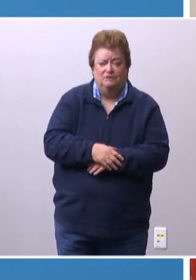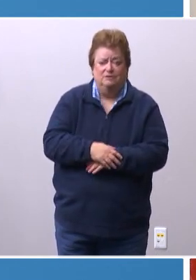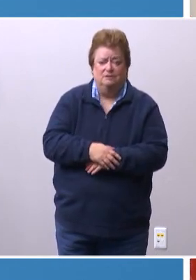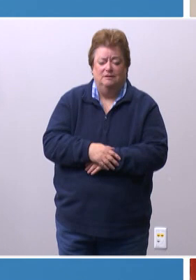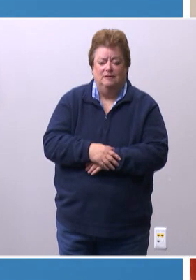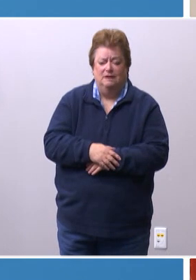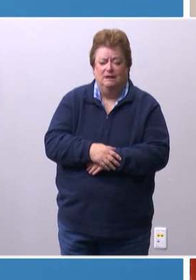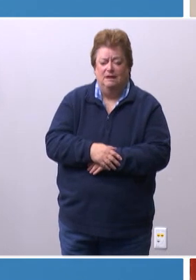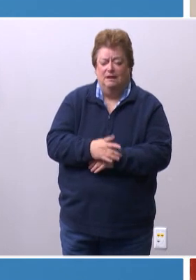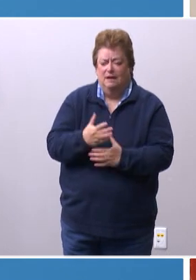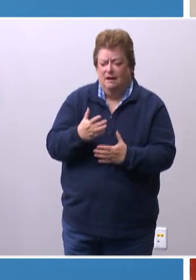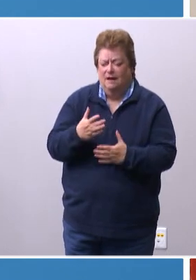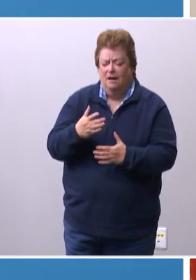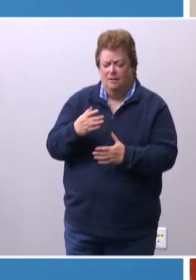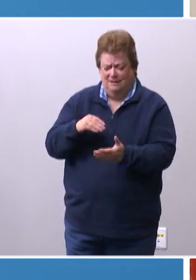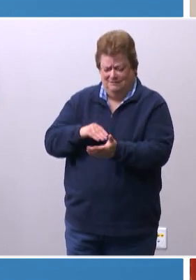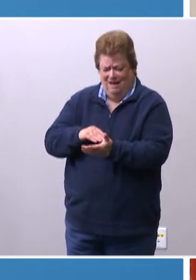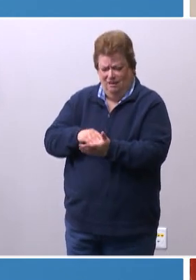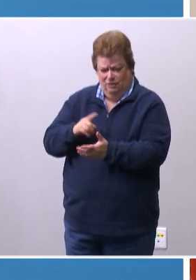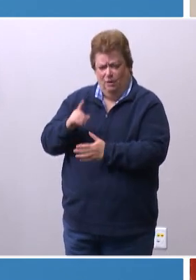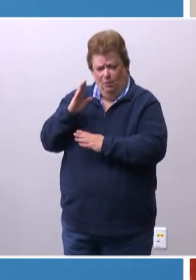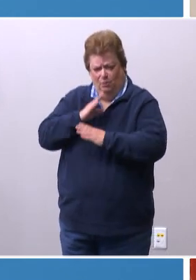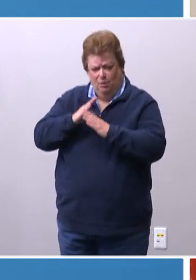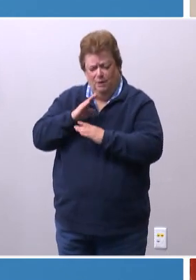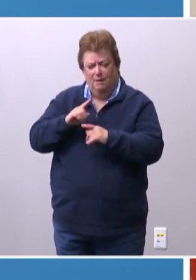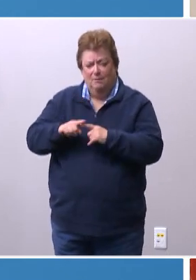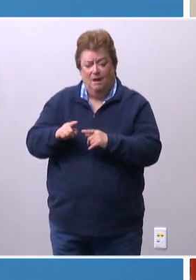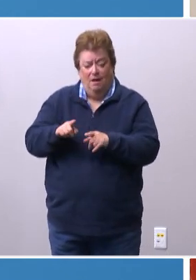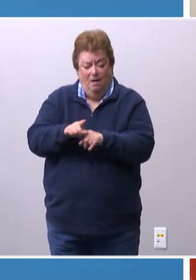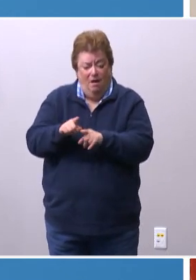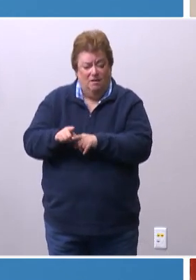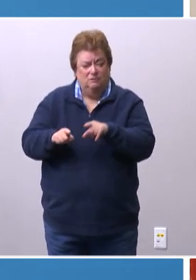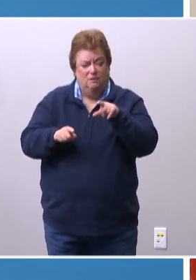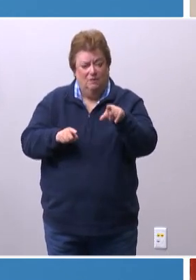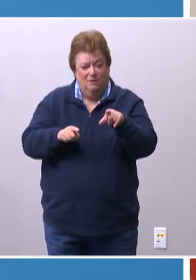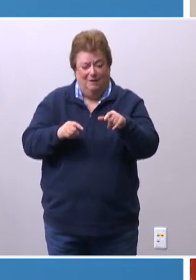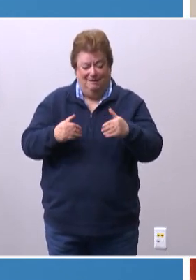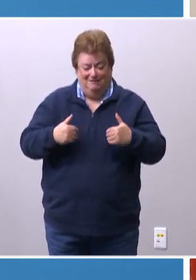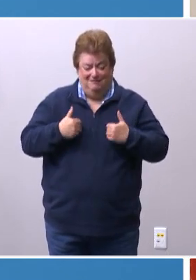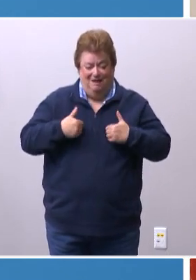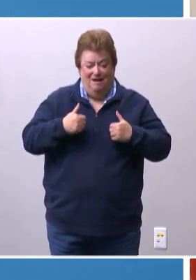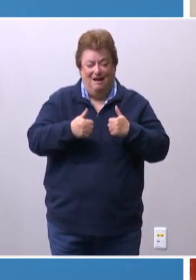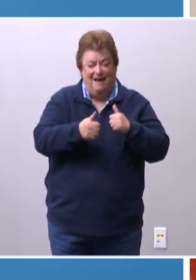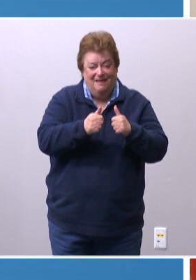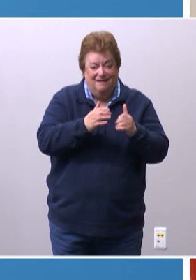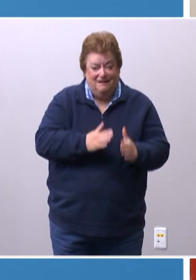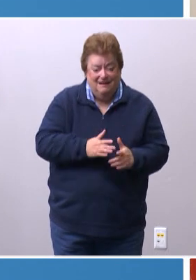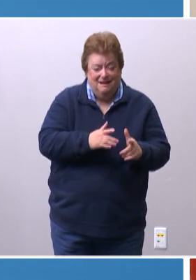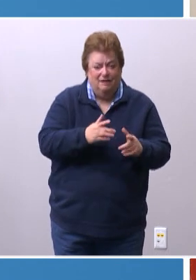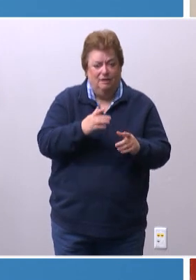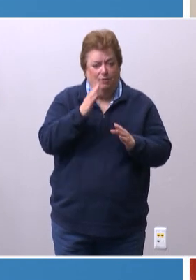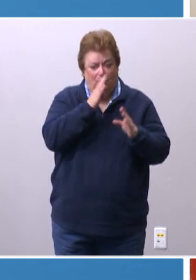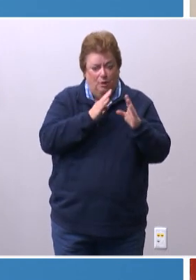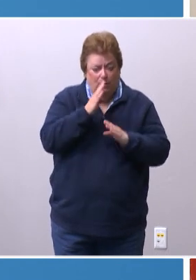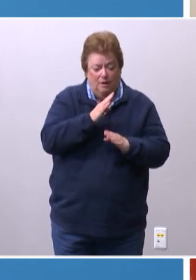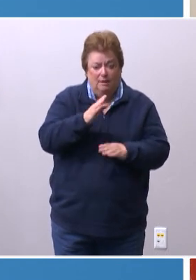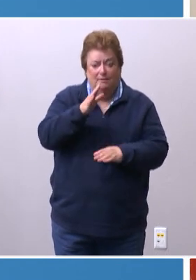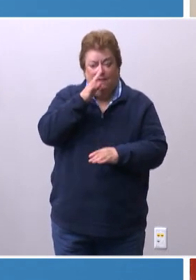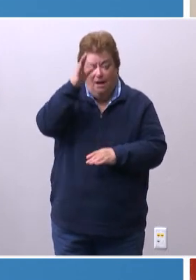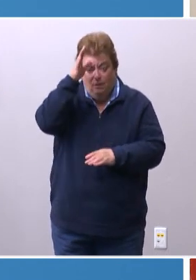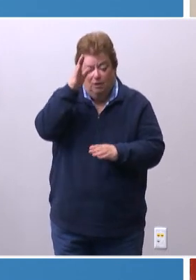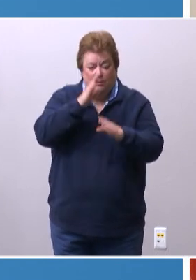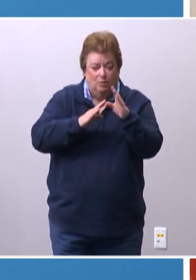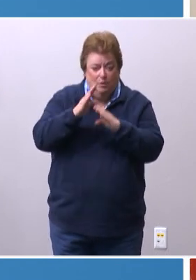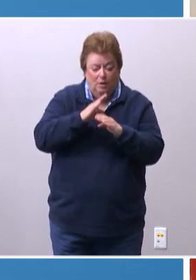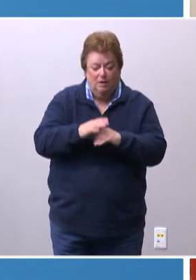Not only what doctor would be concerned, but what young athlete, what parent wouldn't be concerned? What individual with